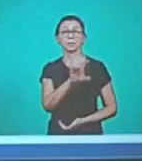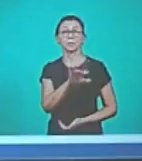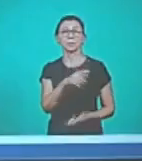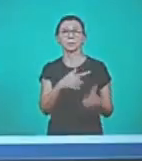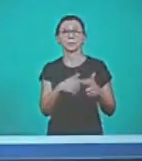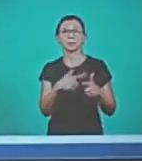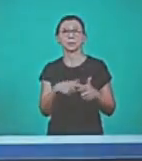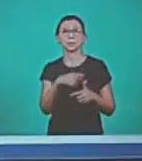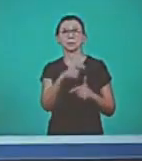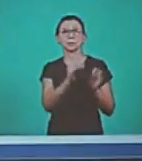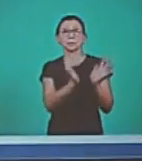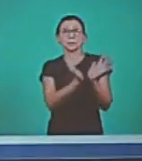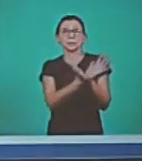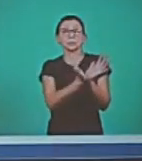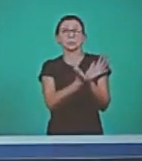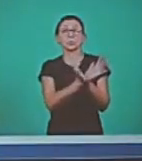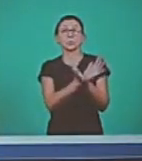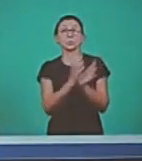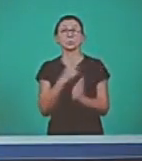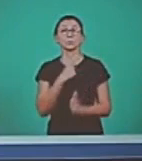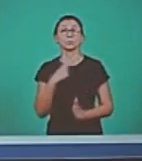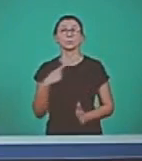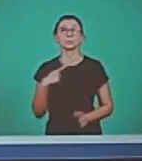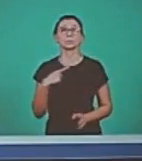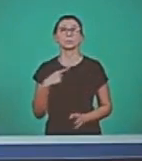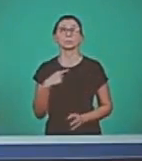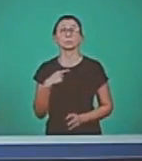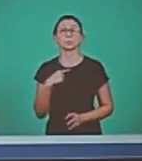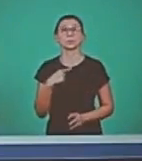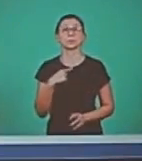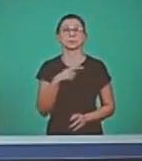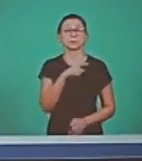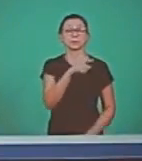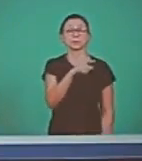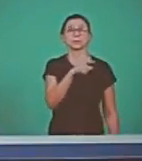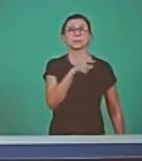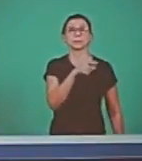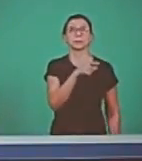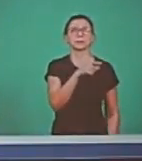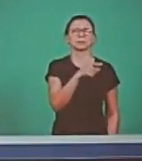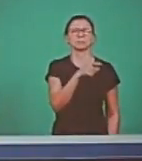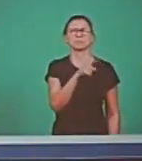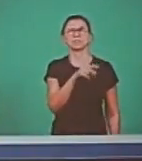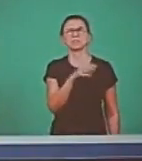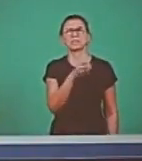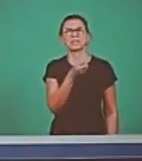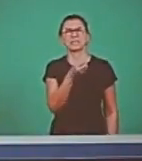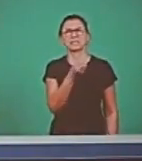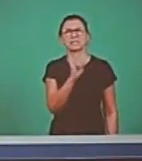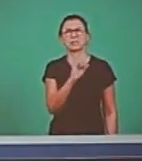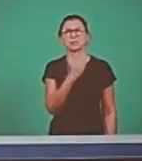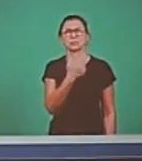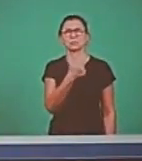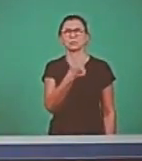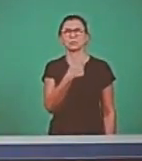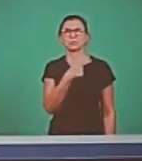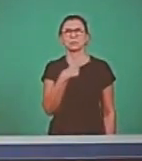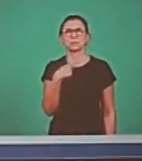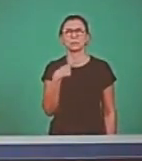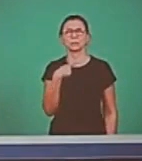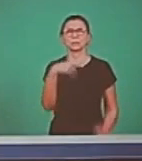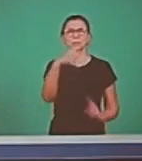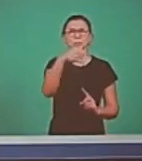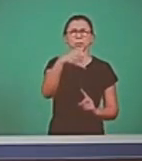because there's a group of pastors here that gather. There are 6 or 7 pastors